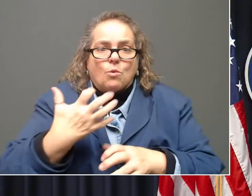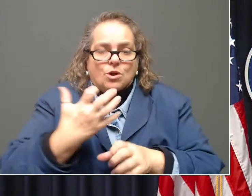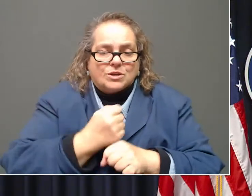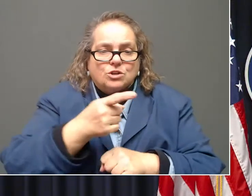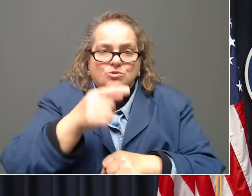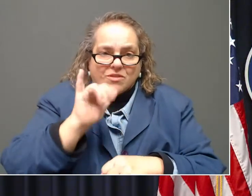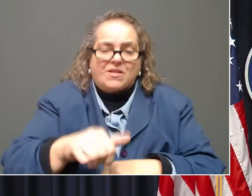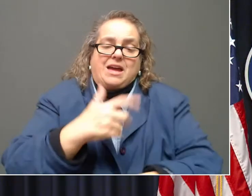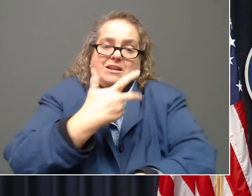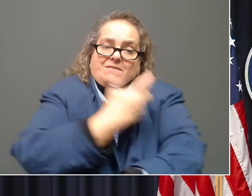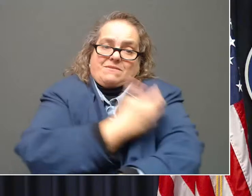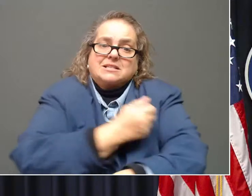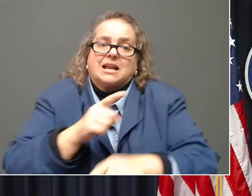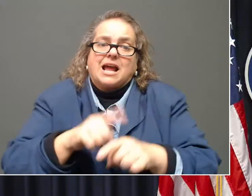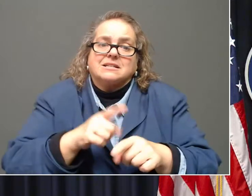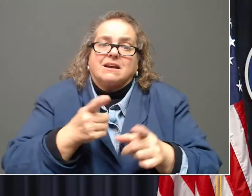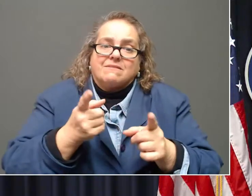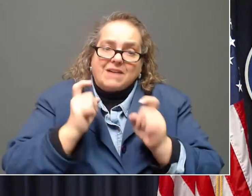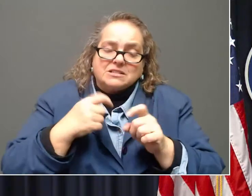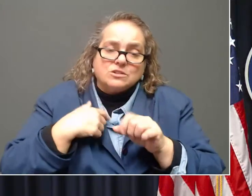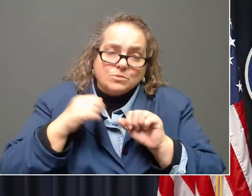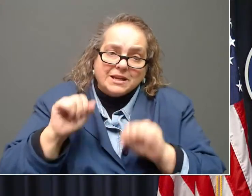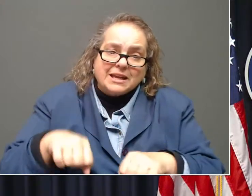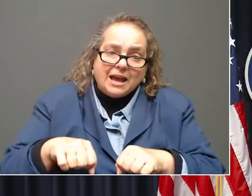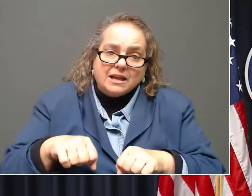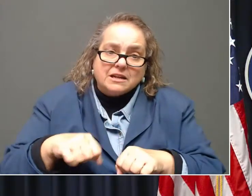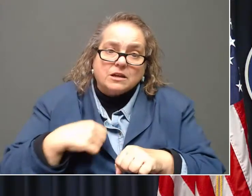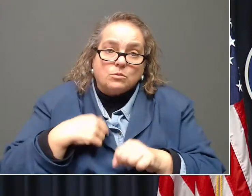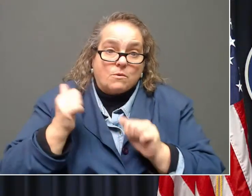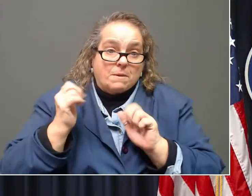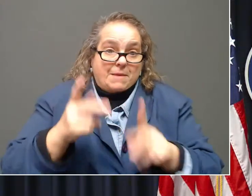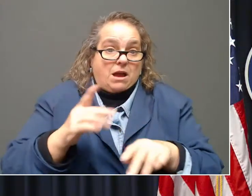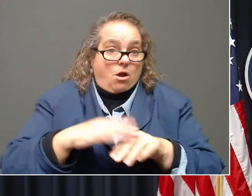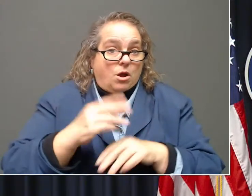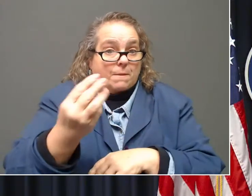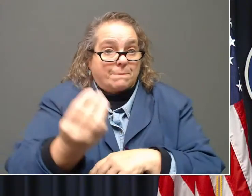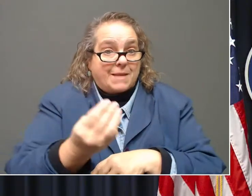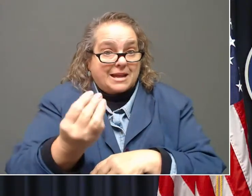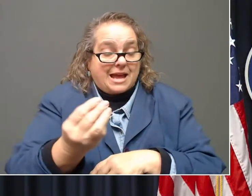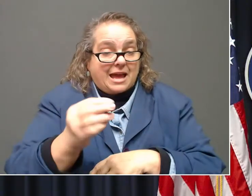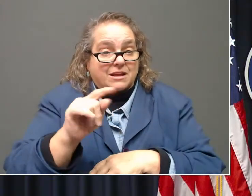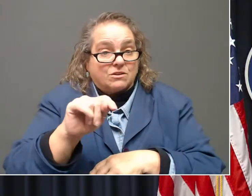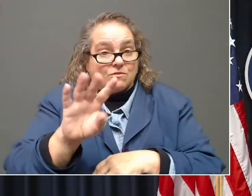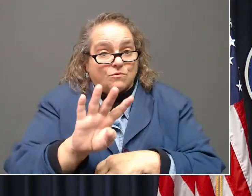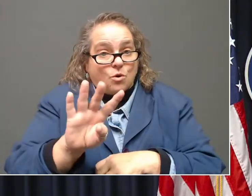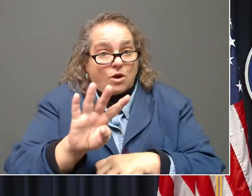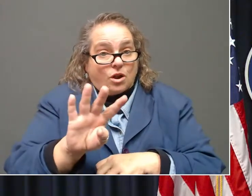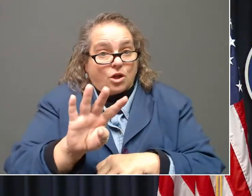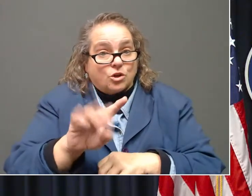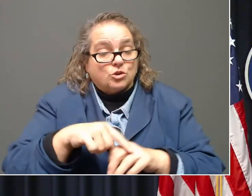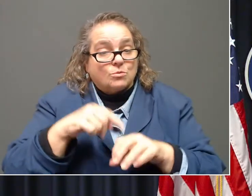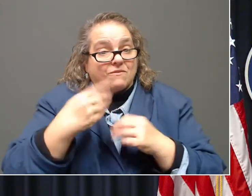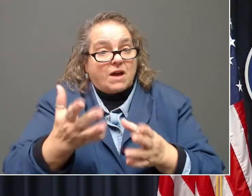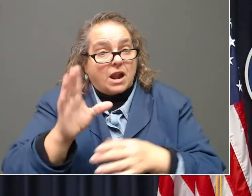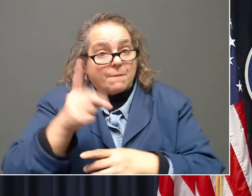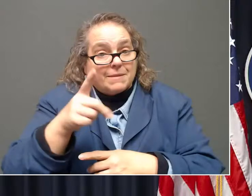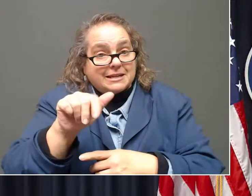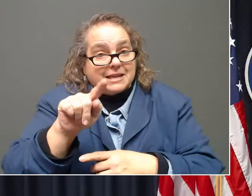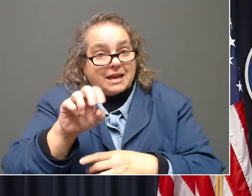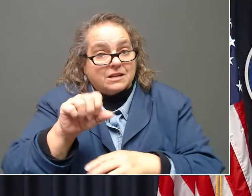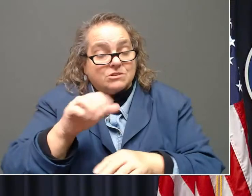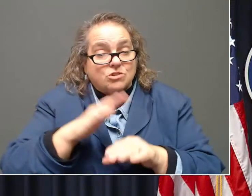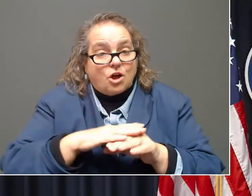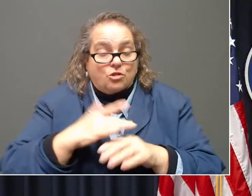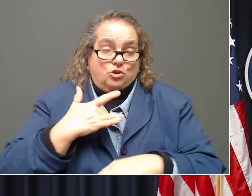individual their second dose. So we're going to make it. We're all going to be real nervous between now and